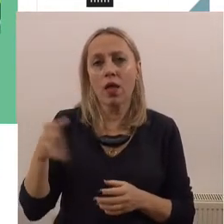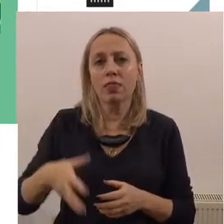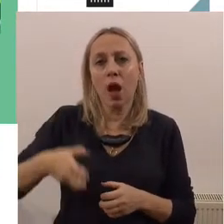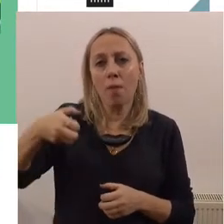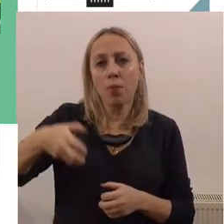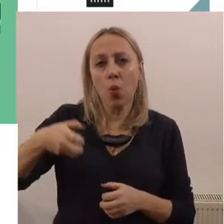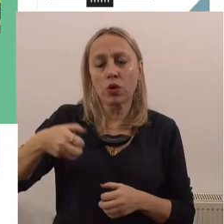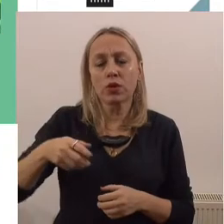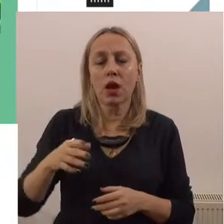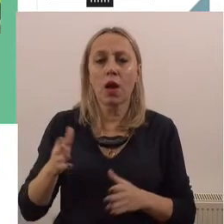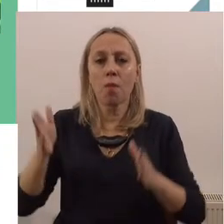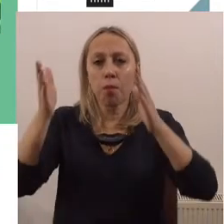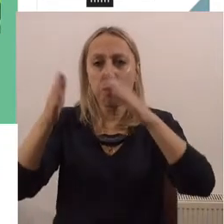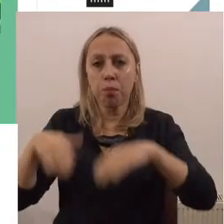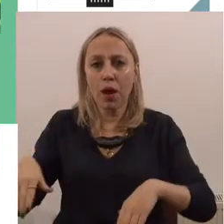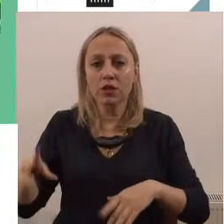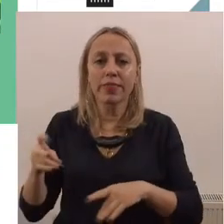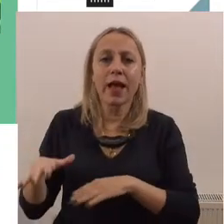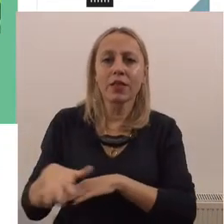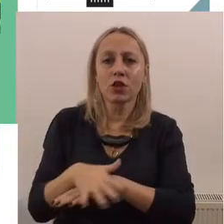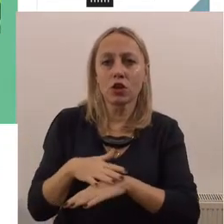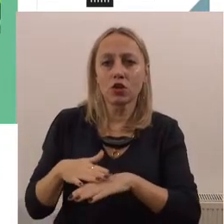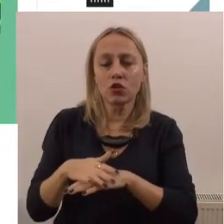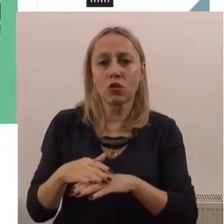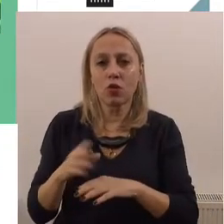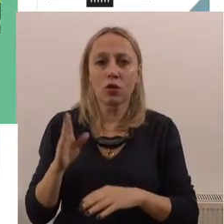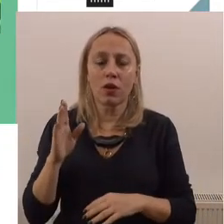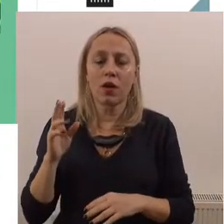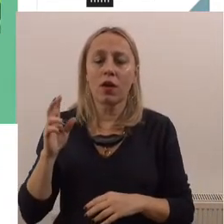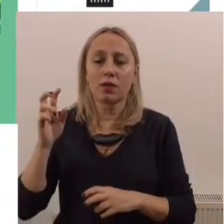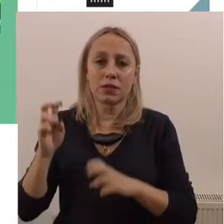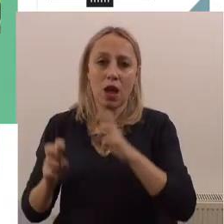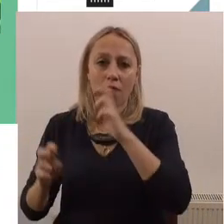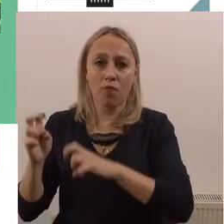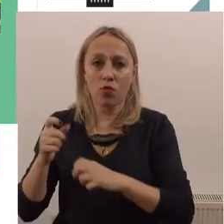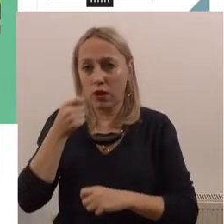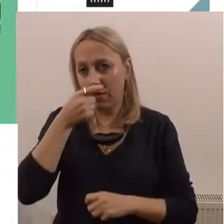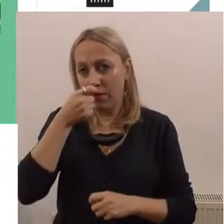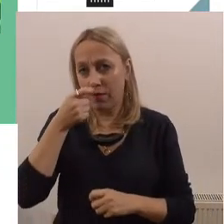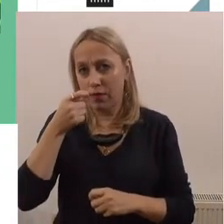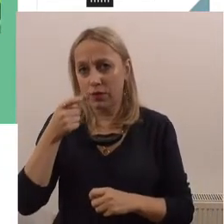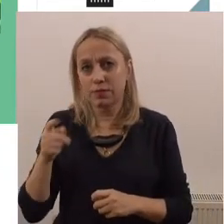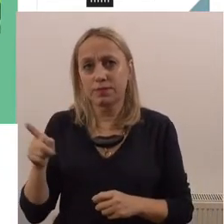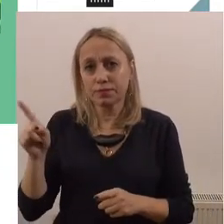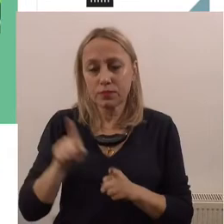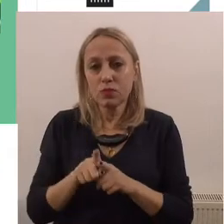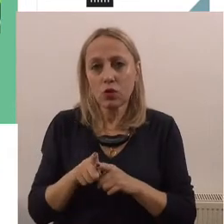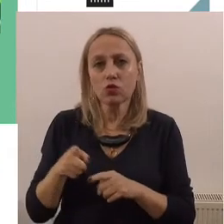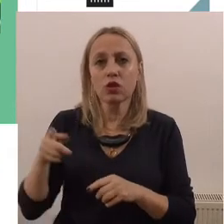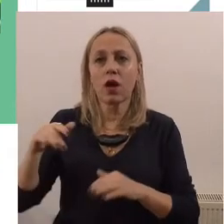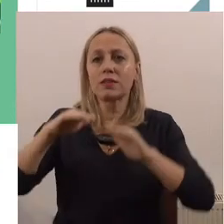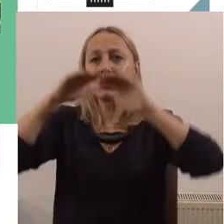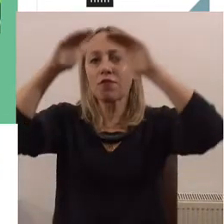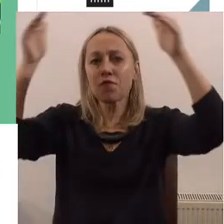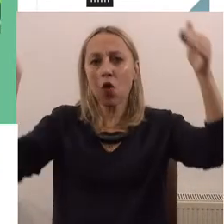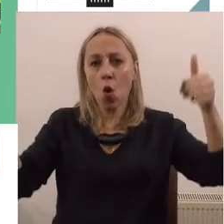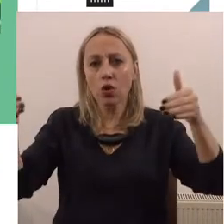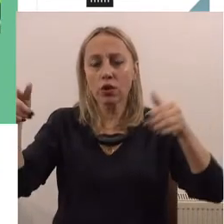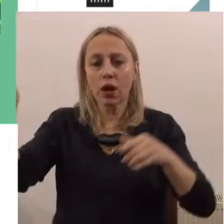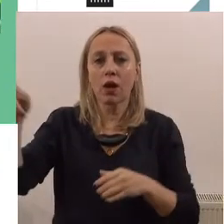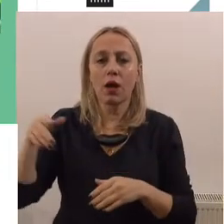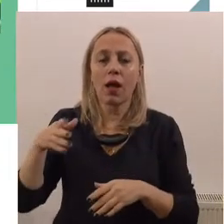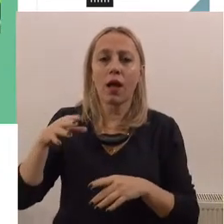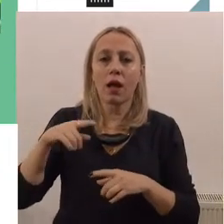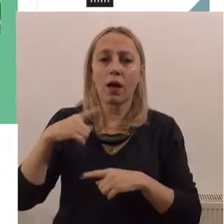the water pipe tower set up at the Vuxa metallurgical